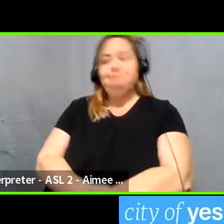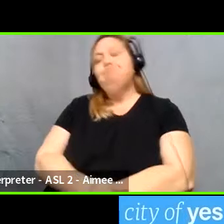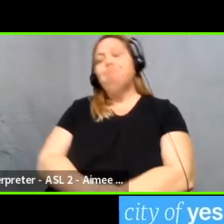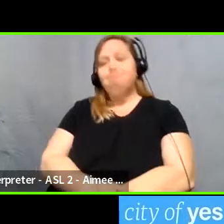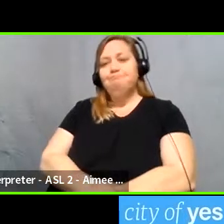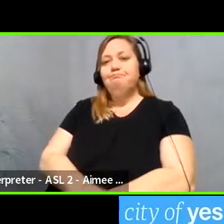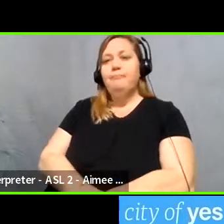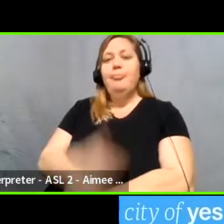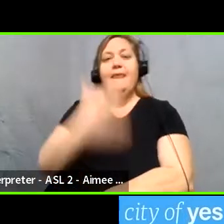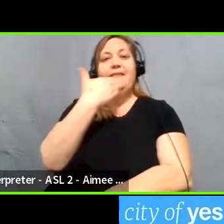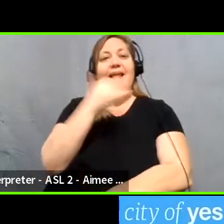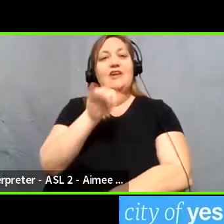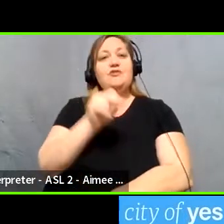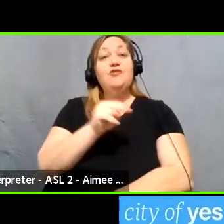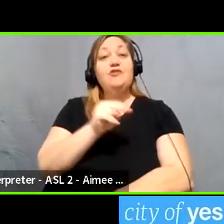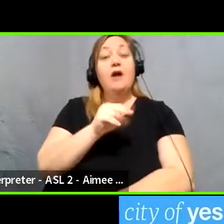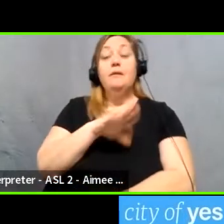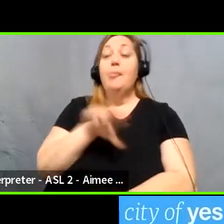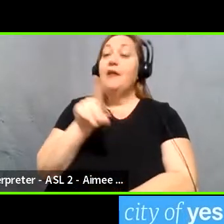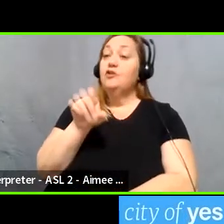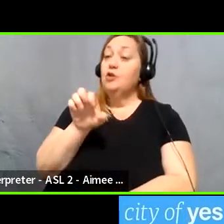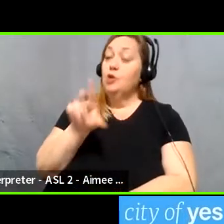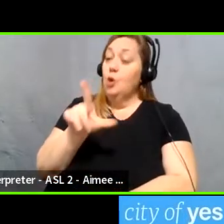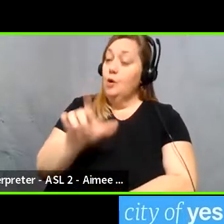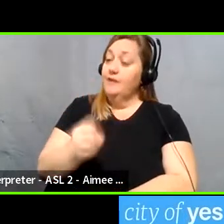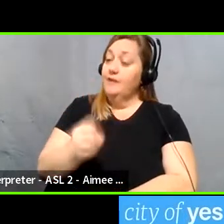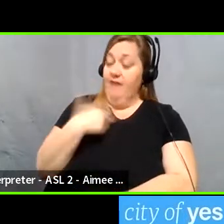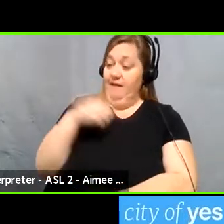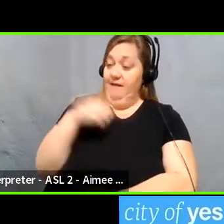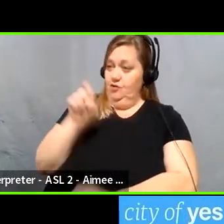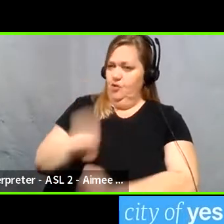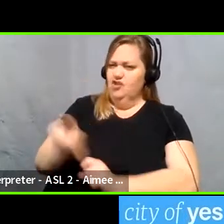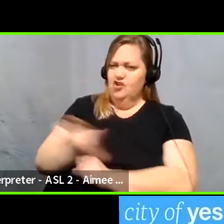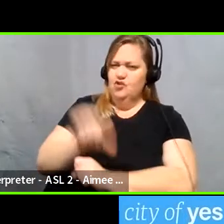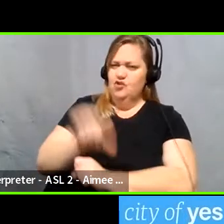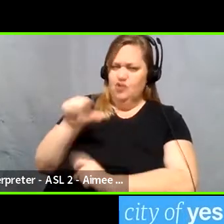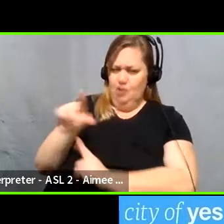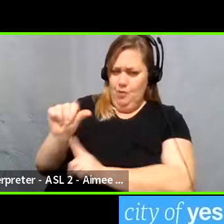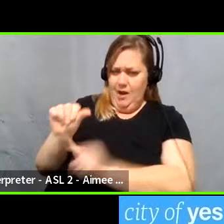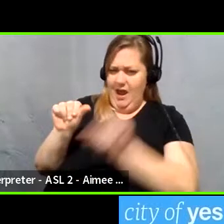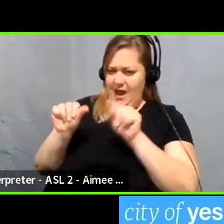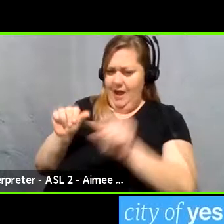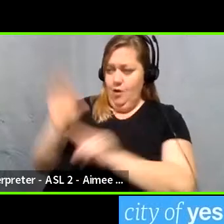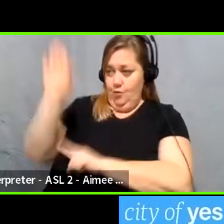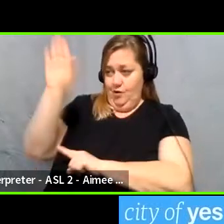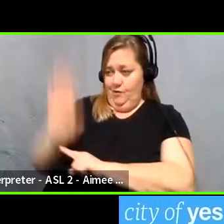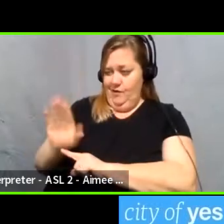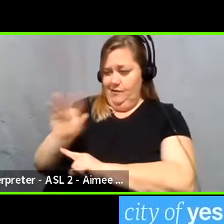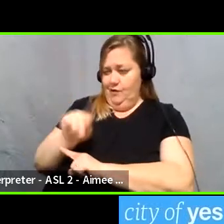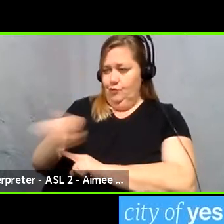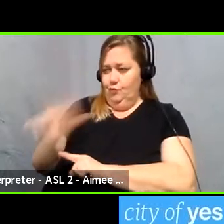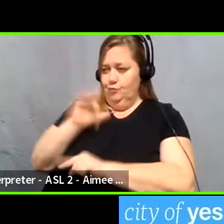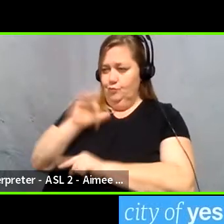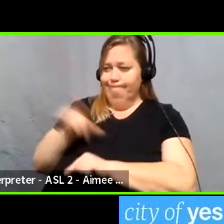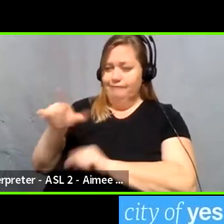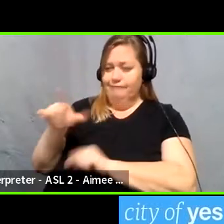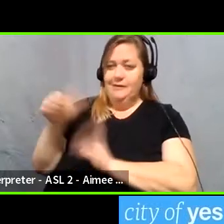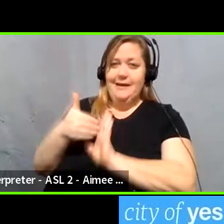Thank you, John. And Dolores, if you have more questions, please use the Q&A or the re-raise your hand and we'll get to that. Thank you.